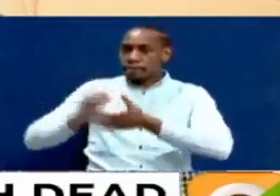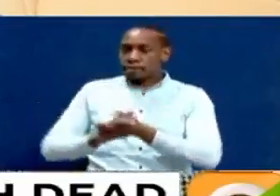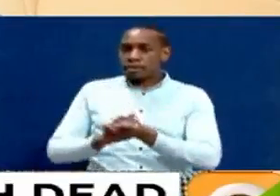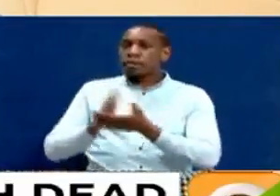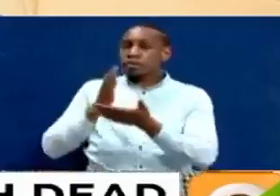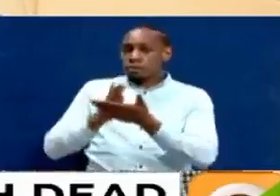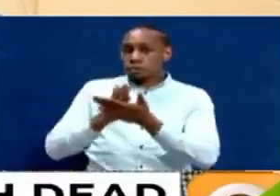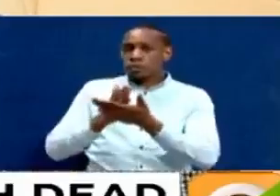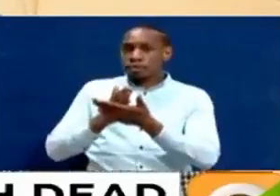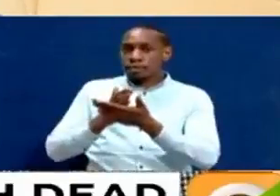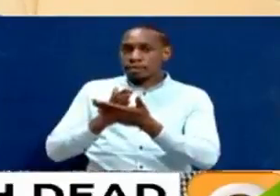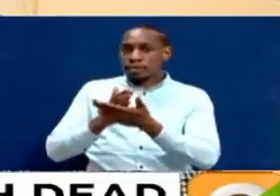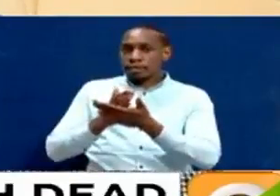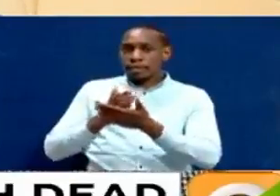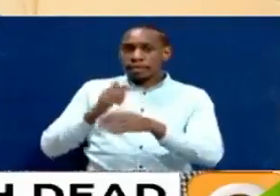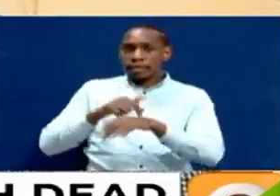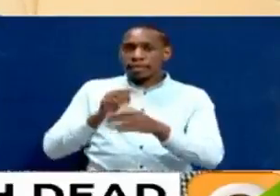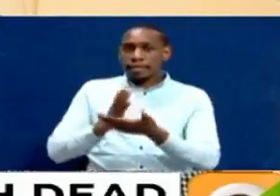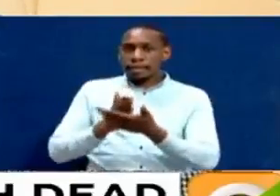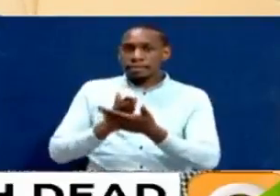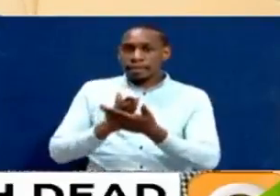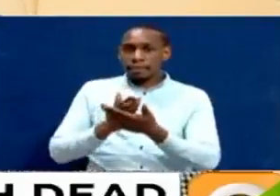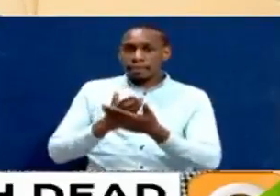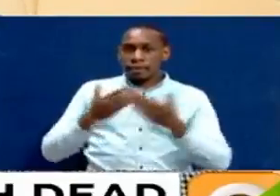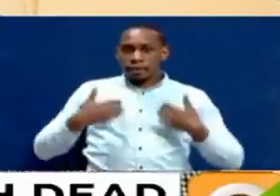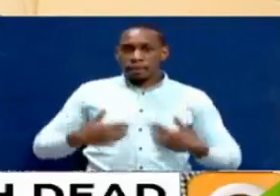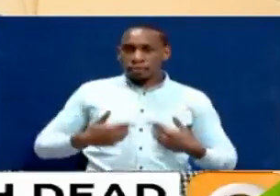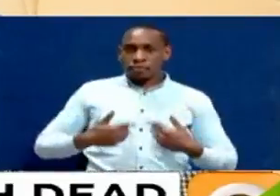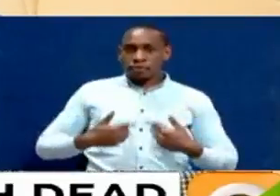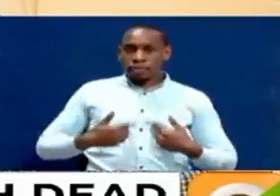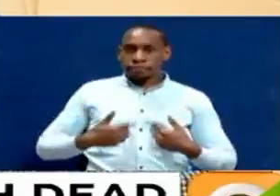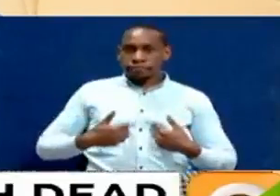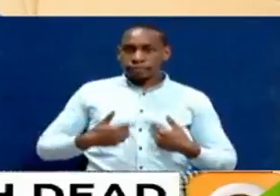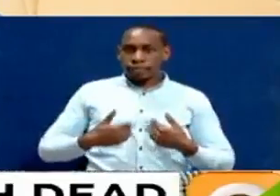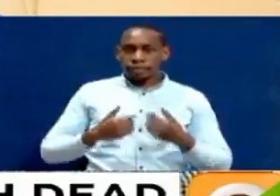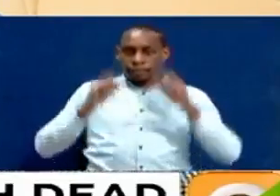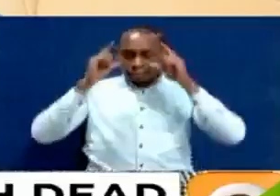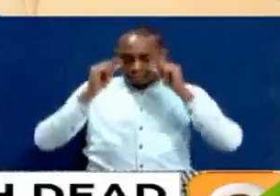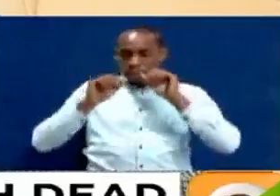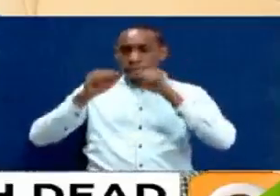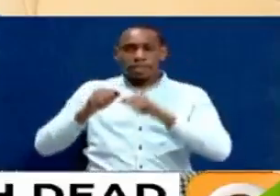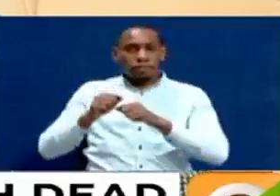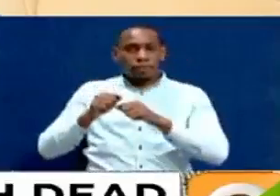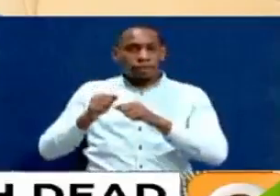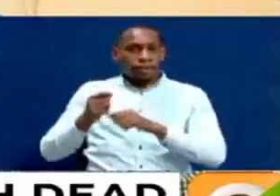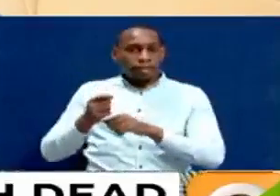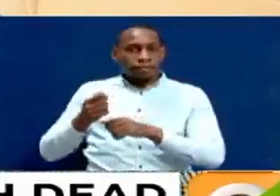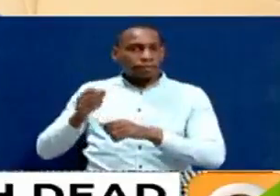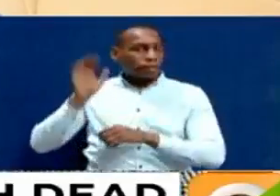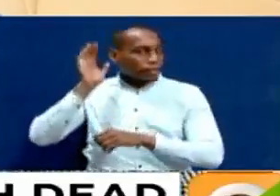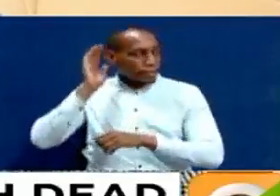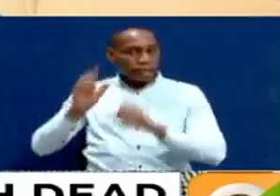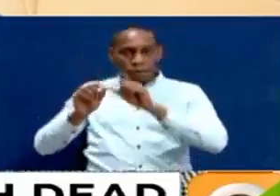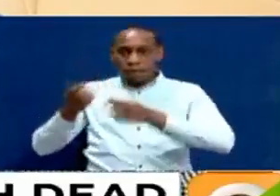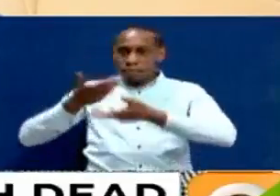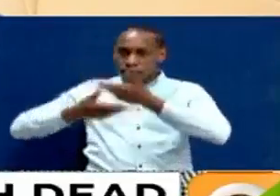I'm sure even when you're in comatose, you're able to comprehend and hear what you are being told. We then